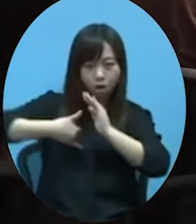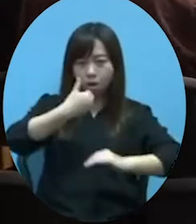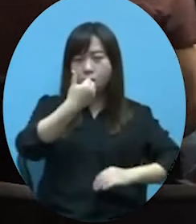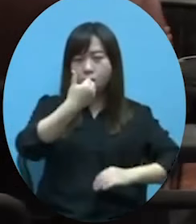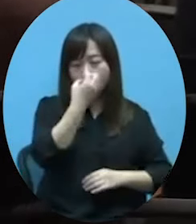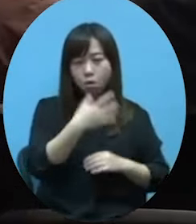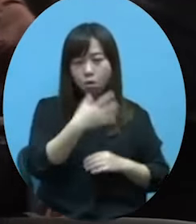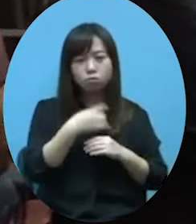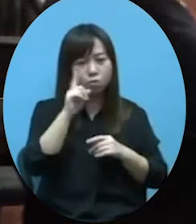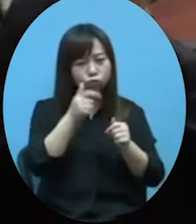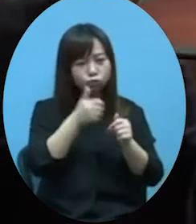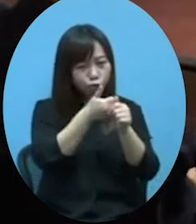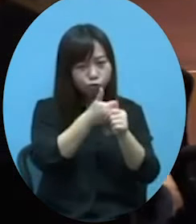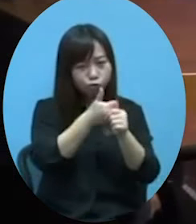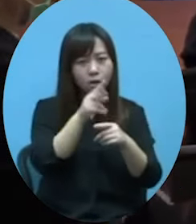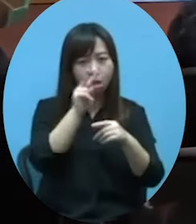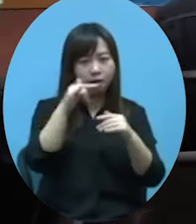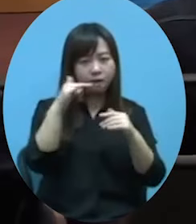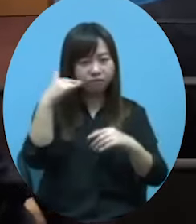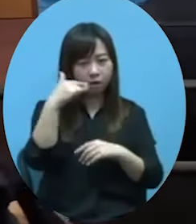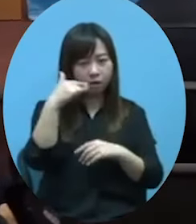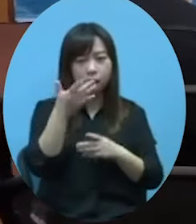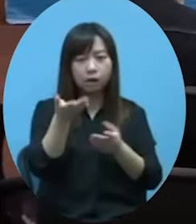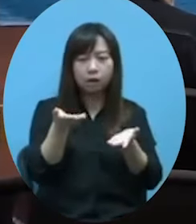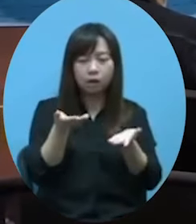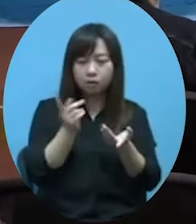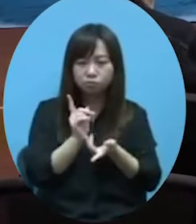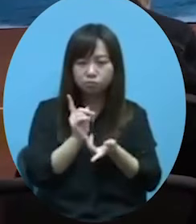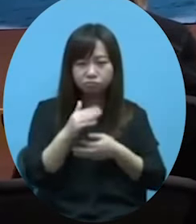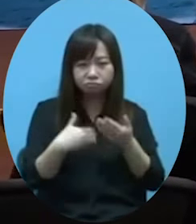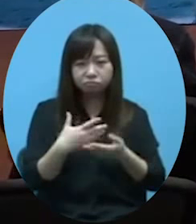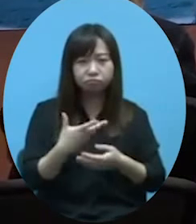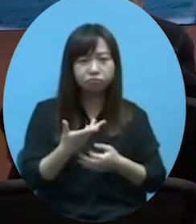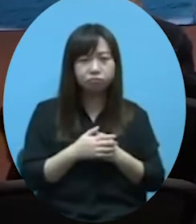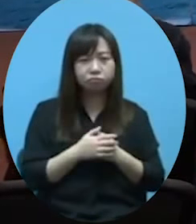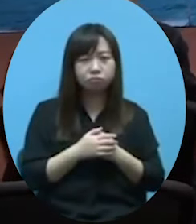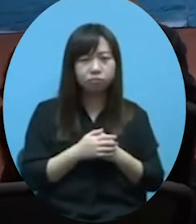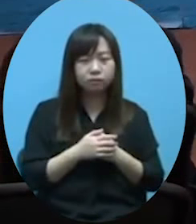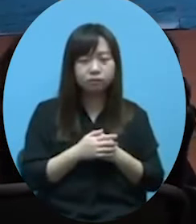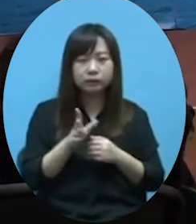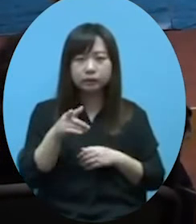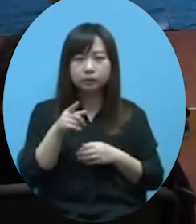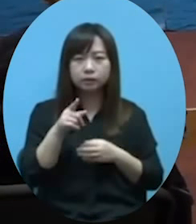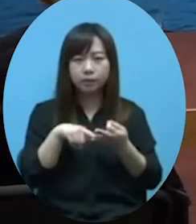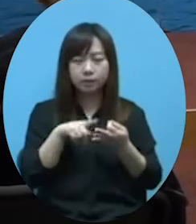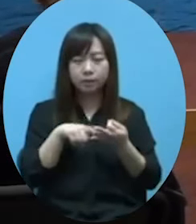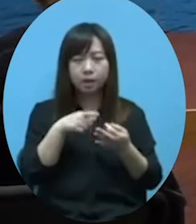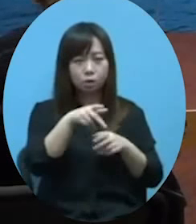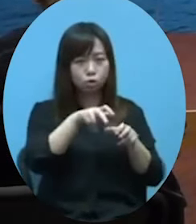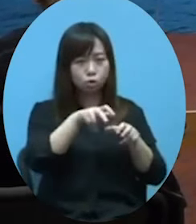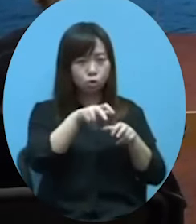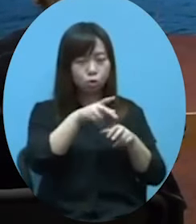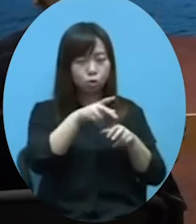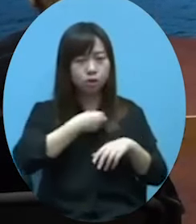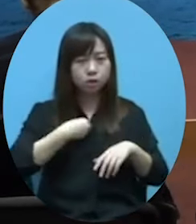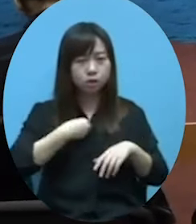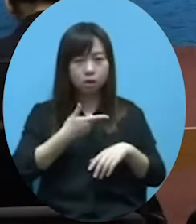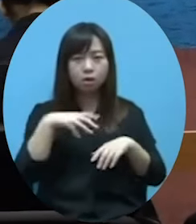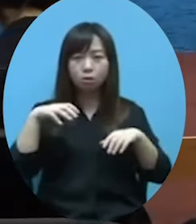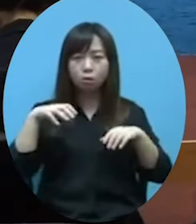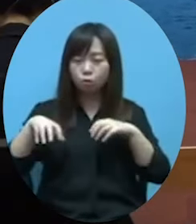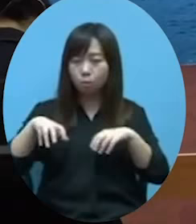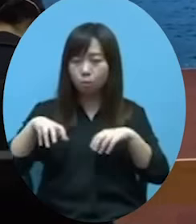and Dr. Sitt how worried should pet owners be about this low level of infectionis